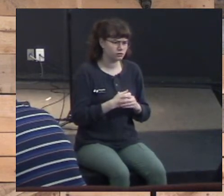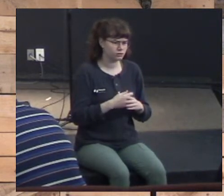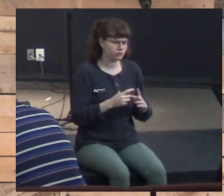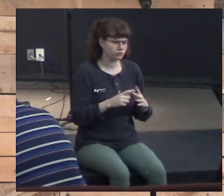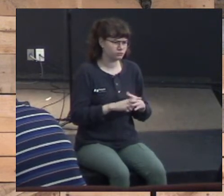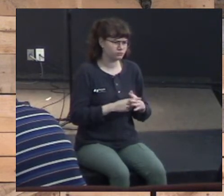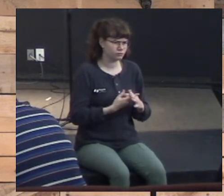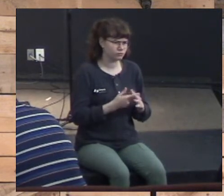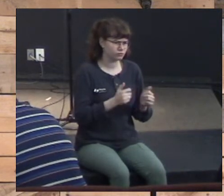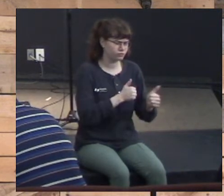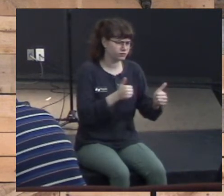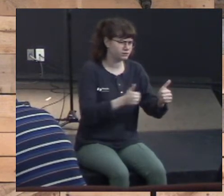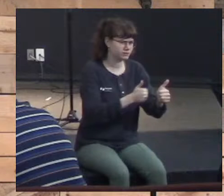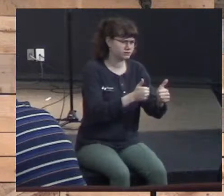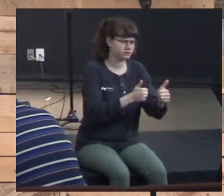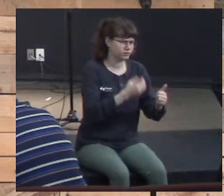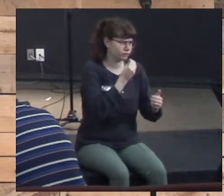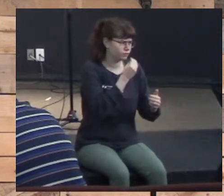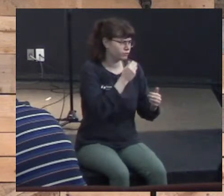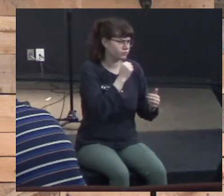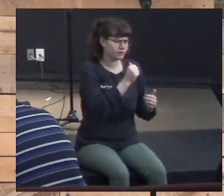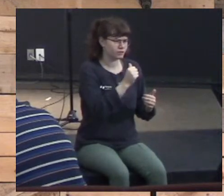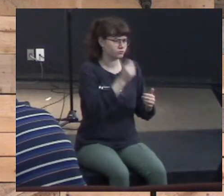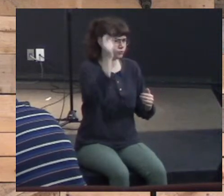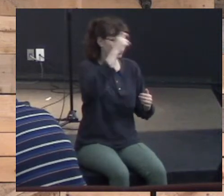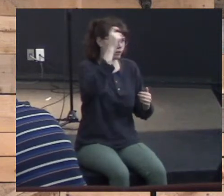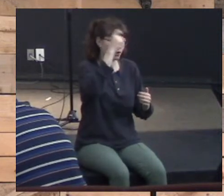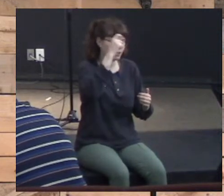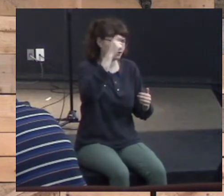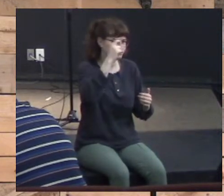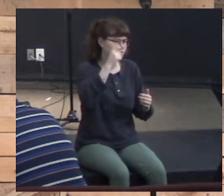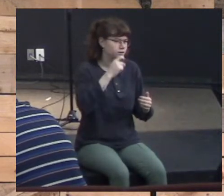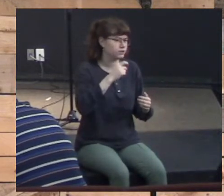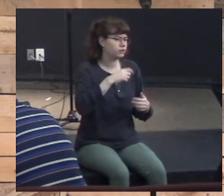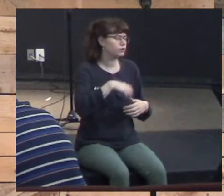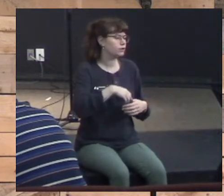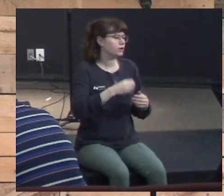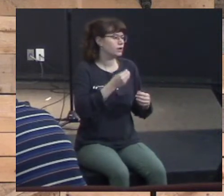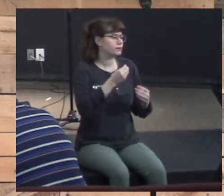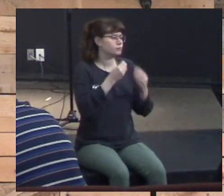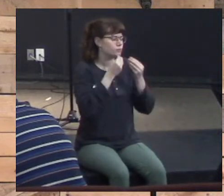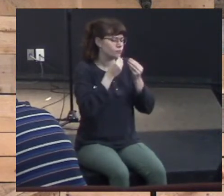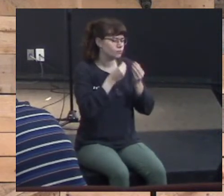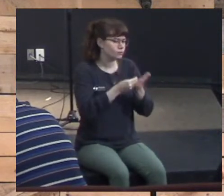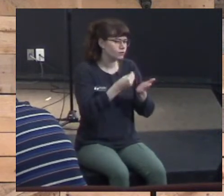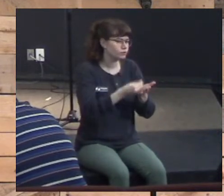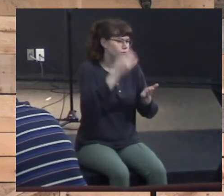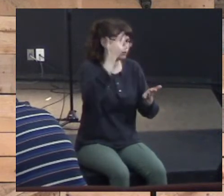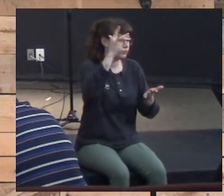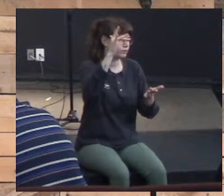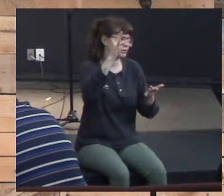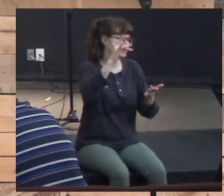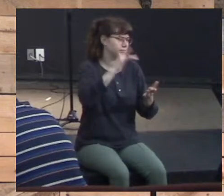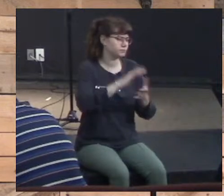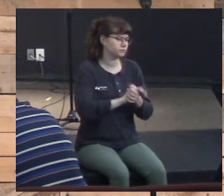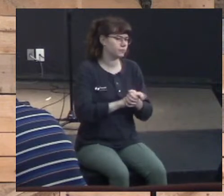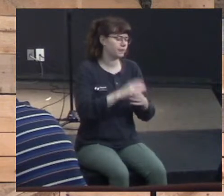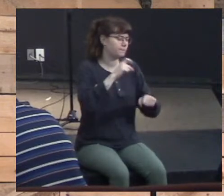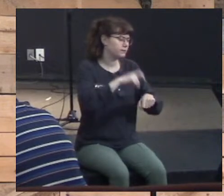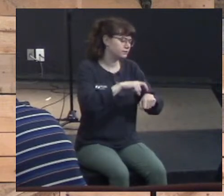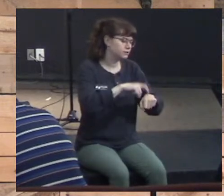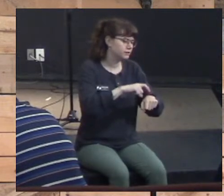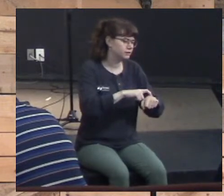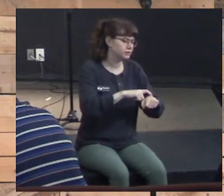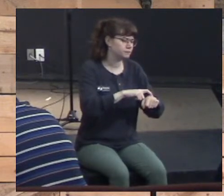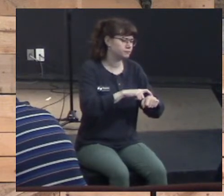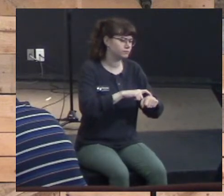does food come to the wise, or wealth to the brilliant, or favor to the learned, but time